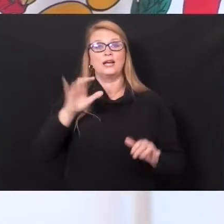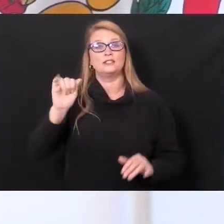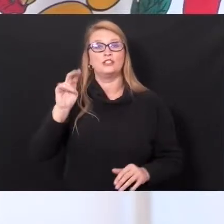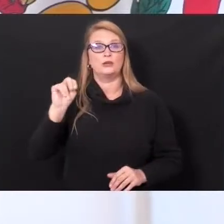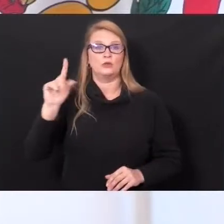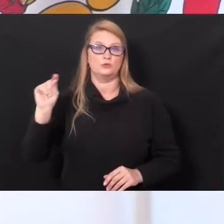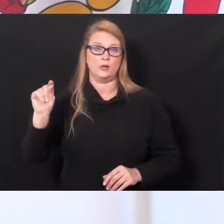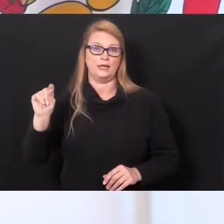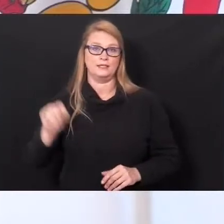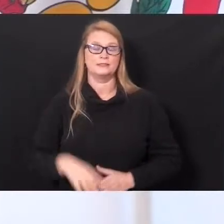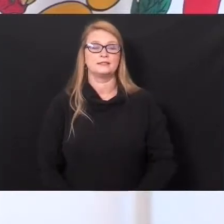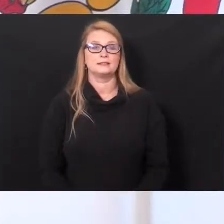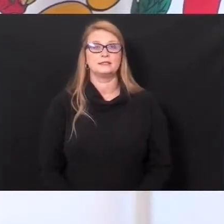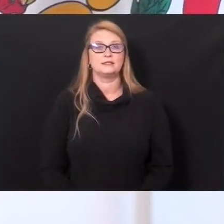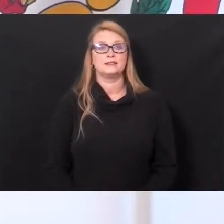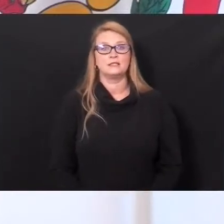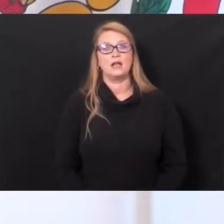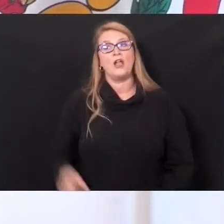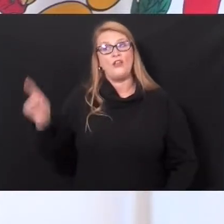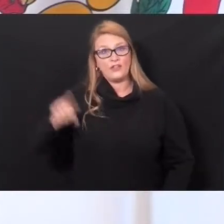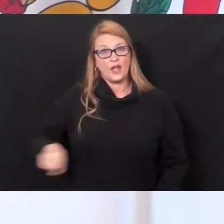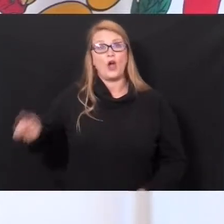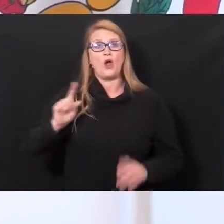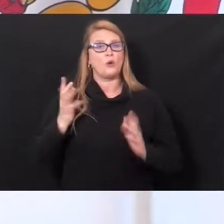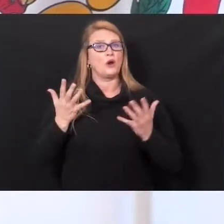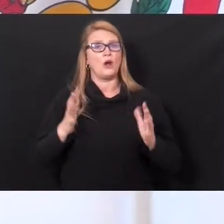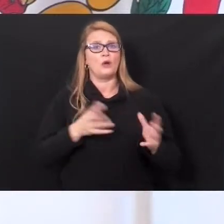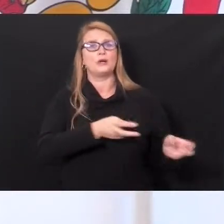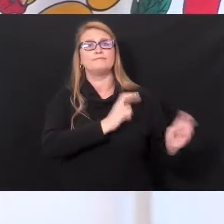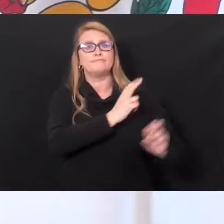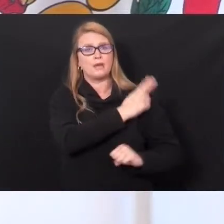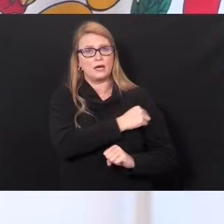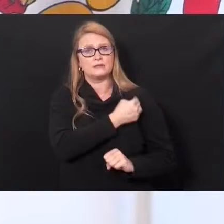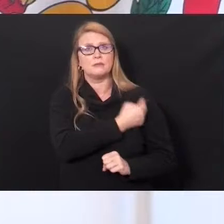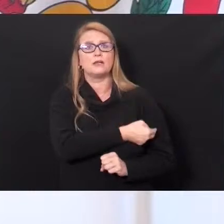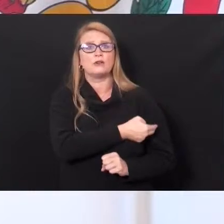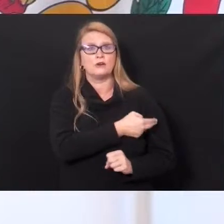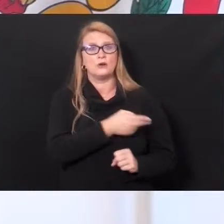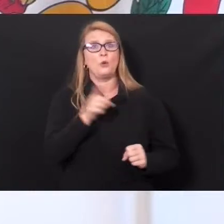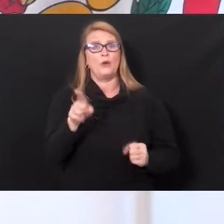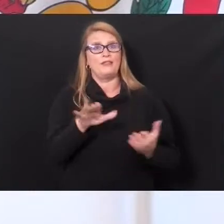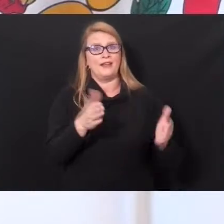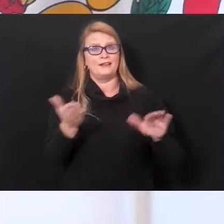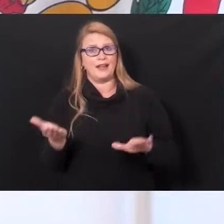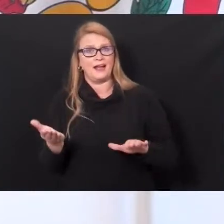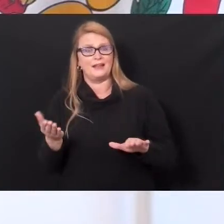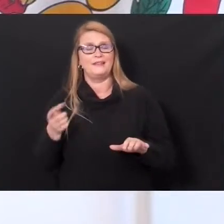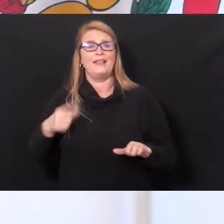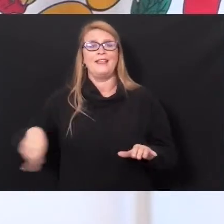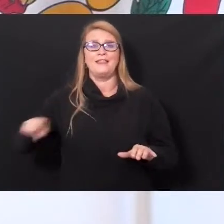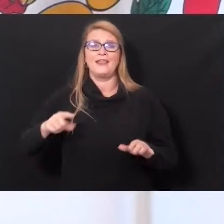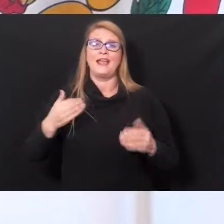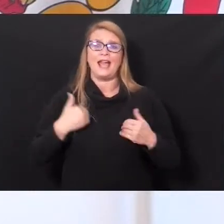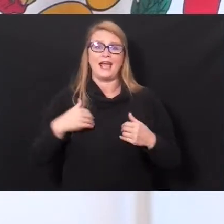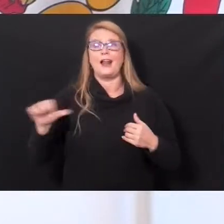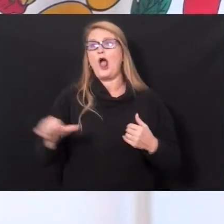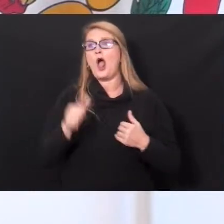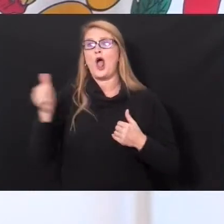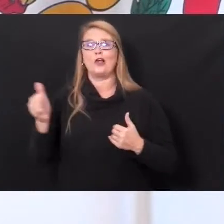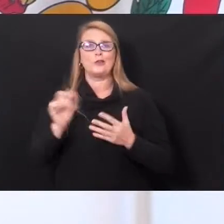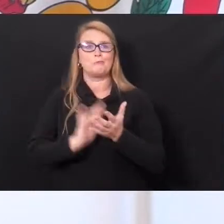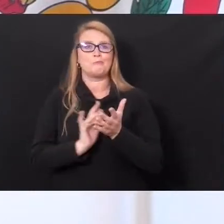20th. All were hospitalized when they died. All had underlying medical